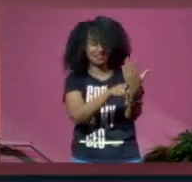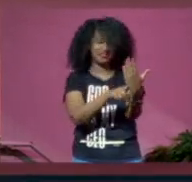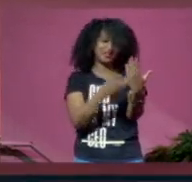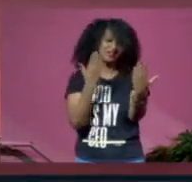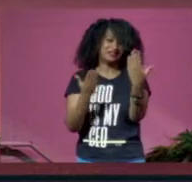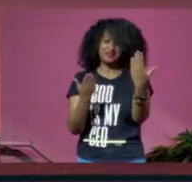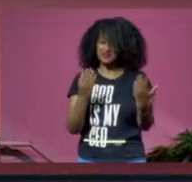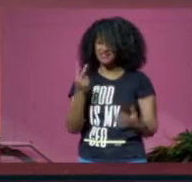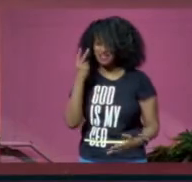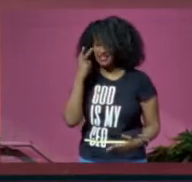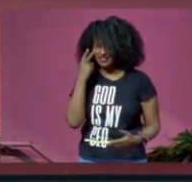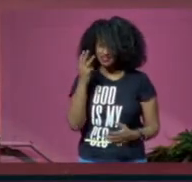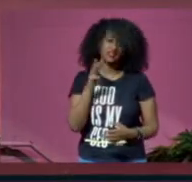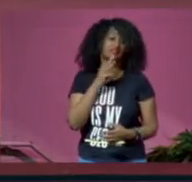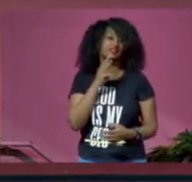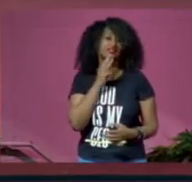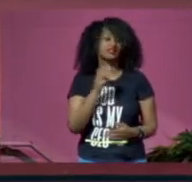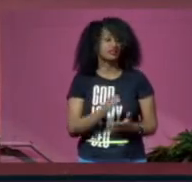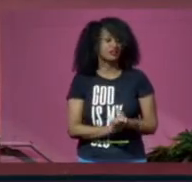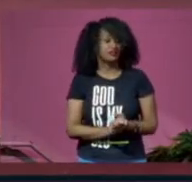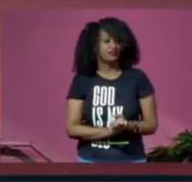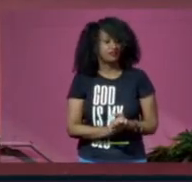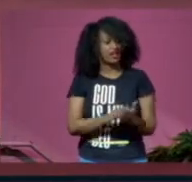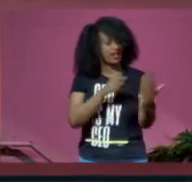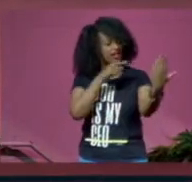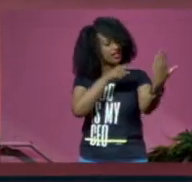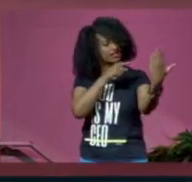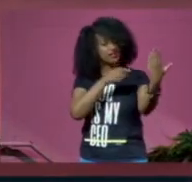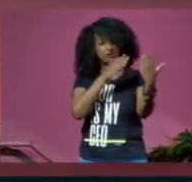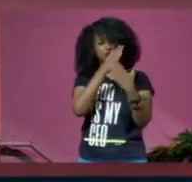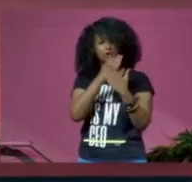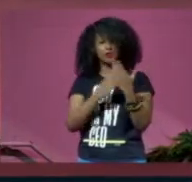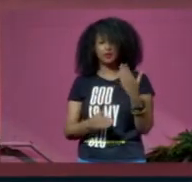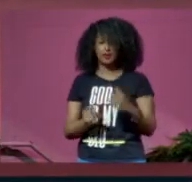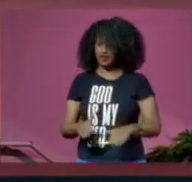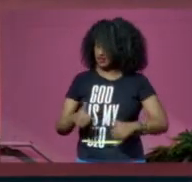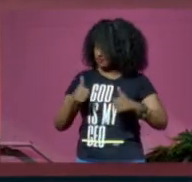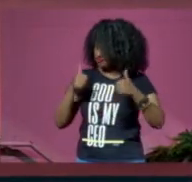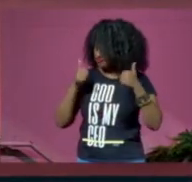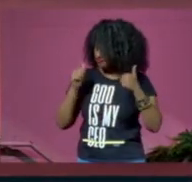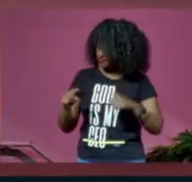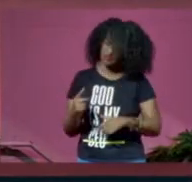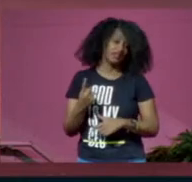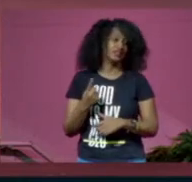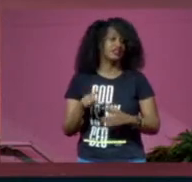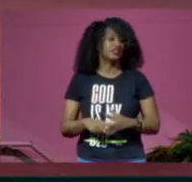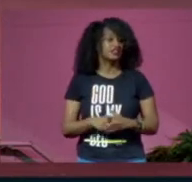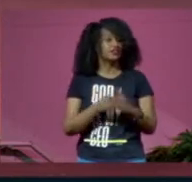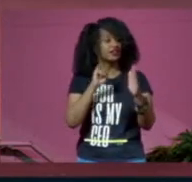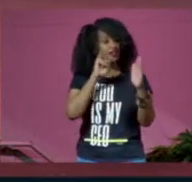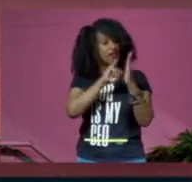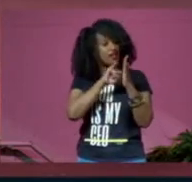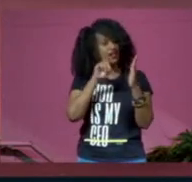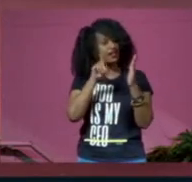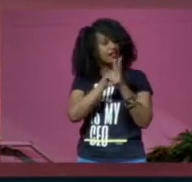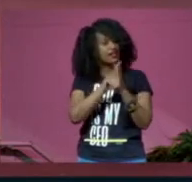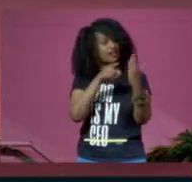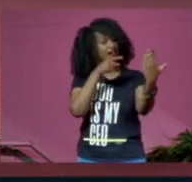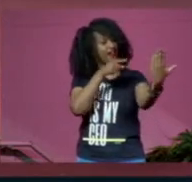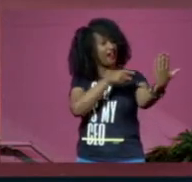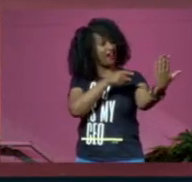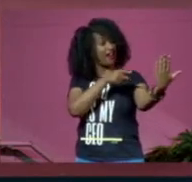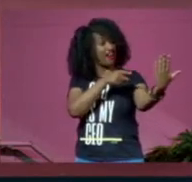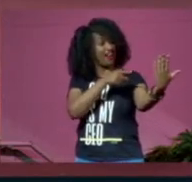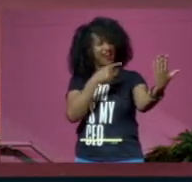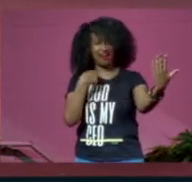they see their reflection. It's called the mirror stage, where they first begin to identify themselves in mirrors. And